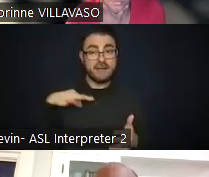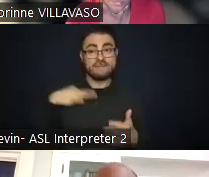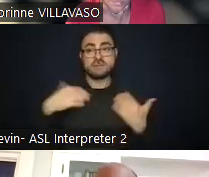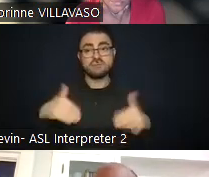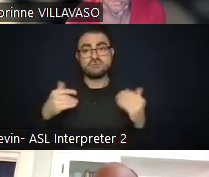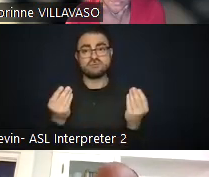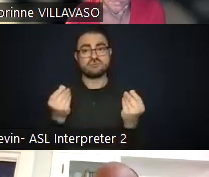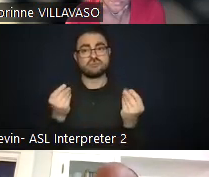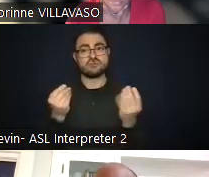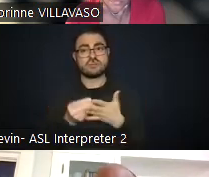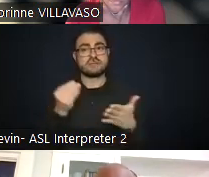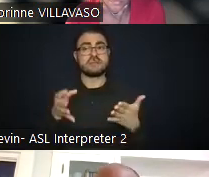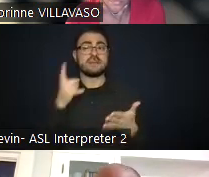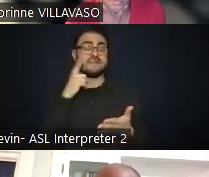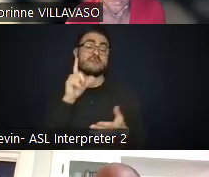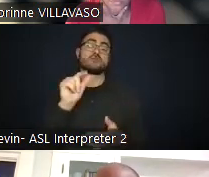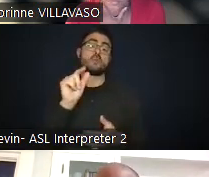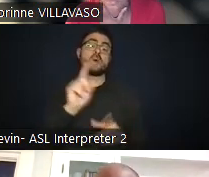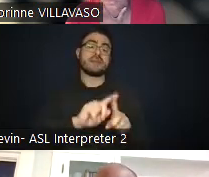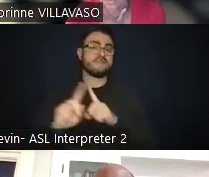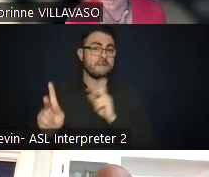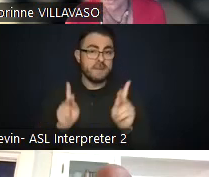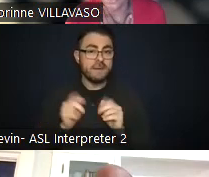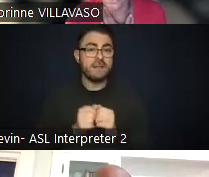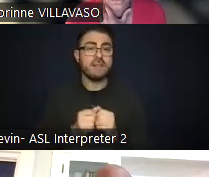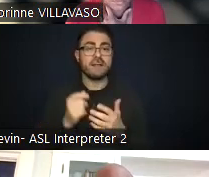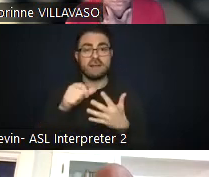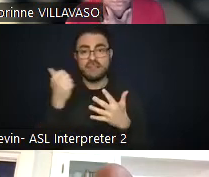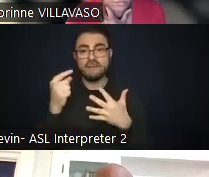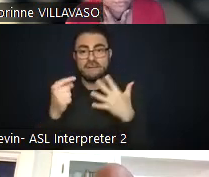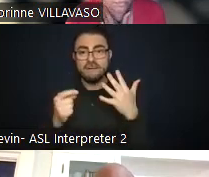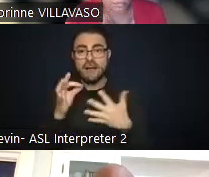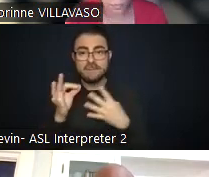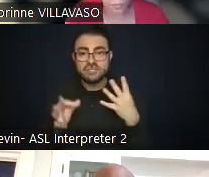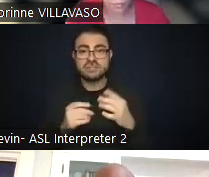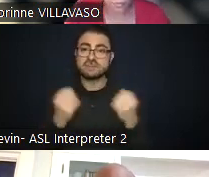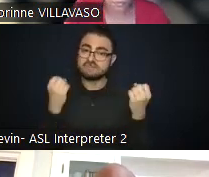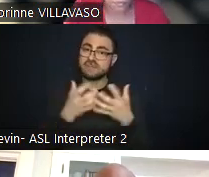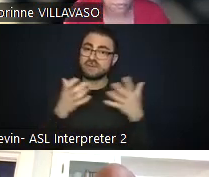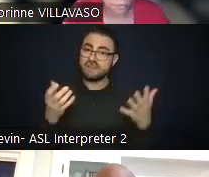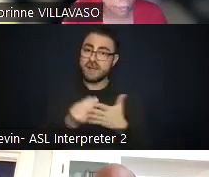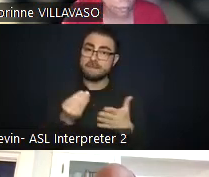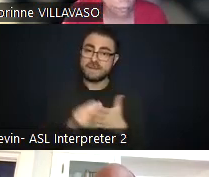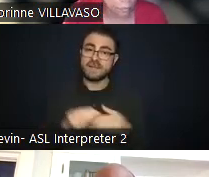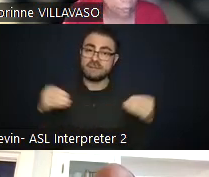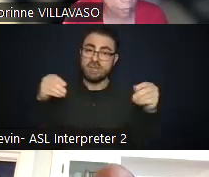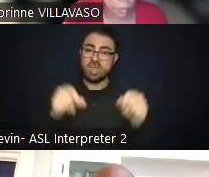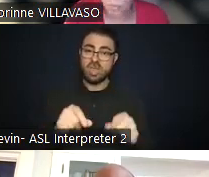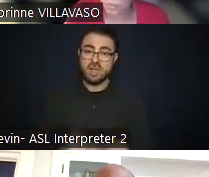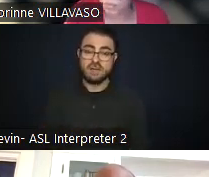for 20 different people, plus like some paper alternates as well. It ends up being a lot of the funds.